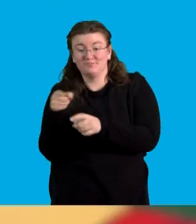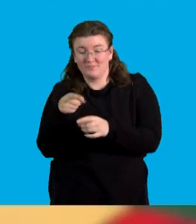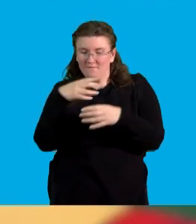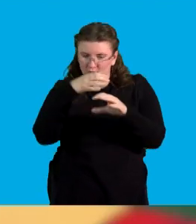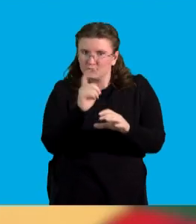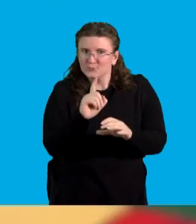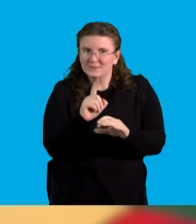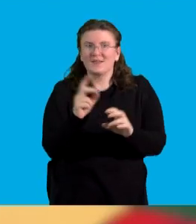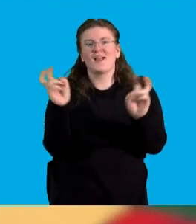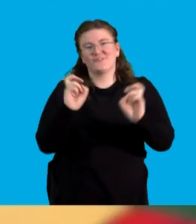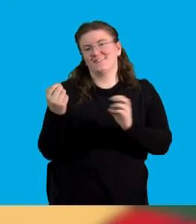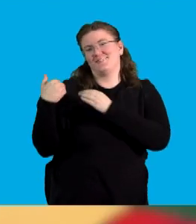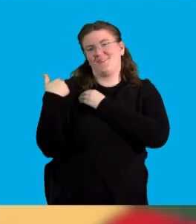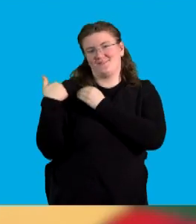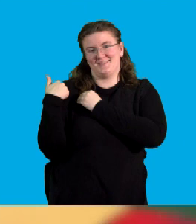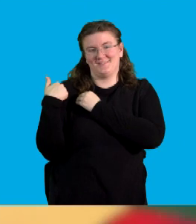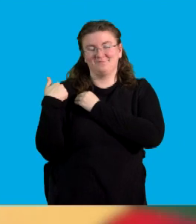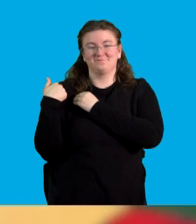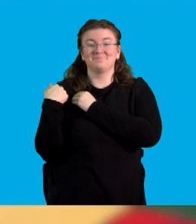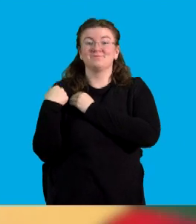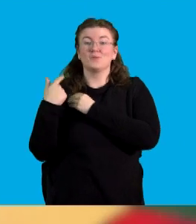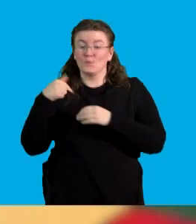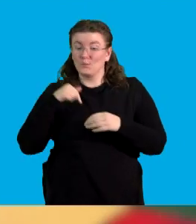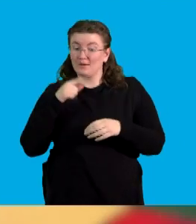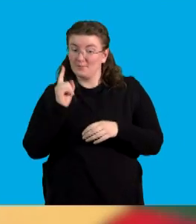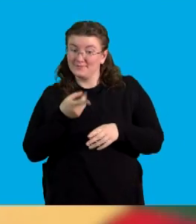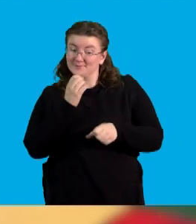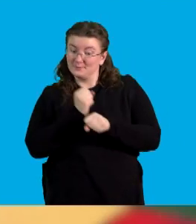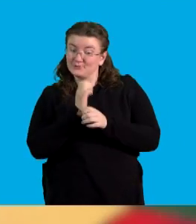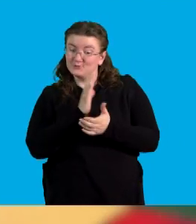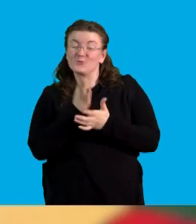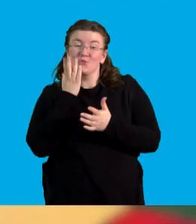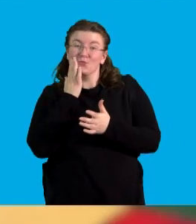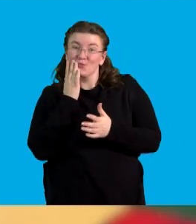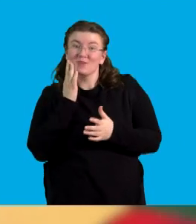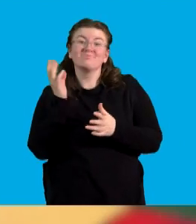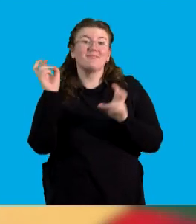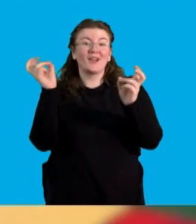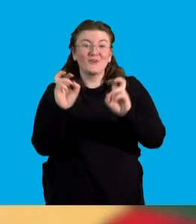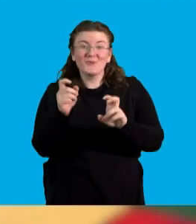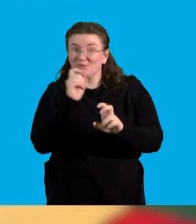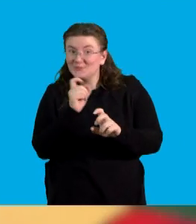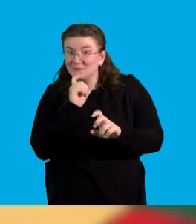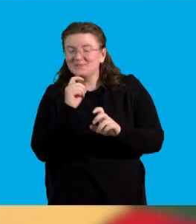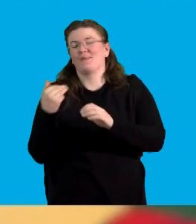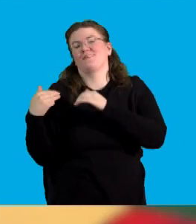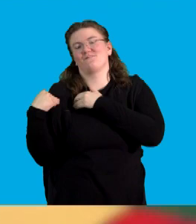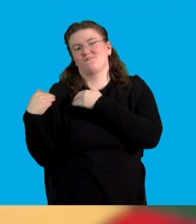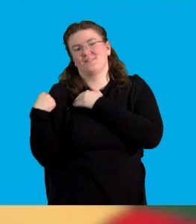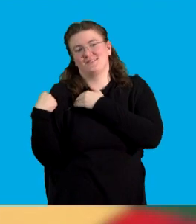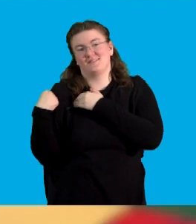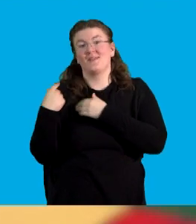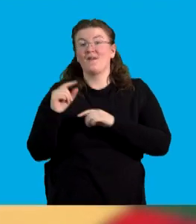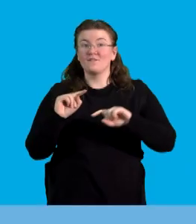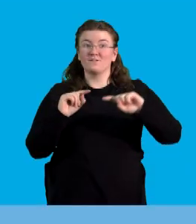safety with electricity. So we need to be safe whenever we're working with electricity. So the first question on the practice question